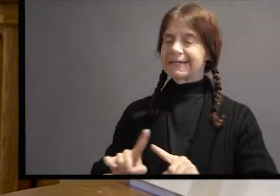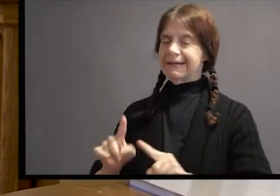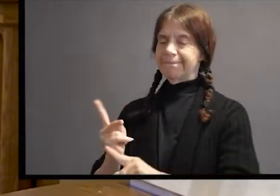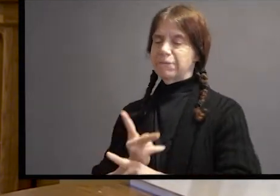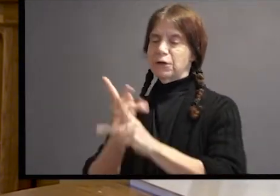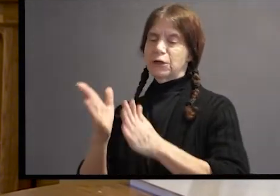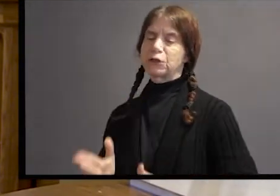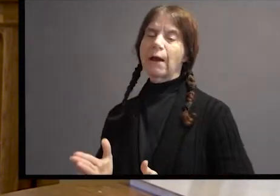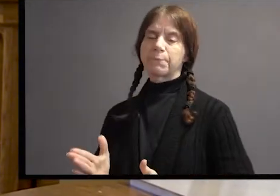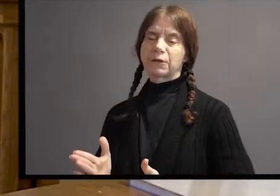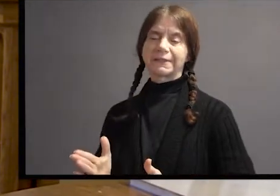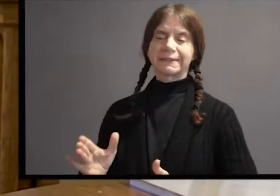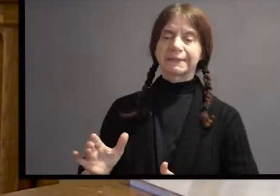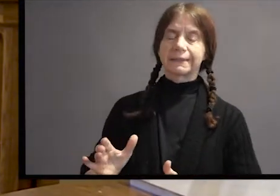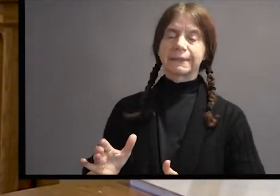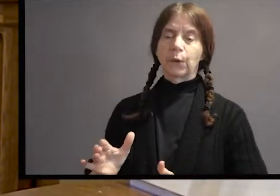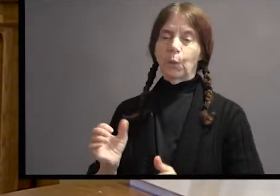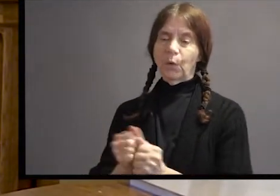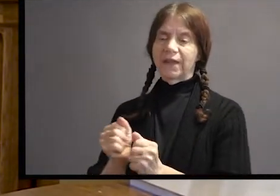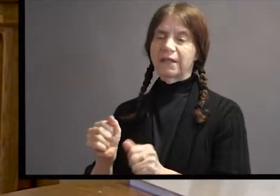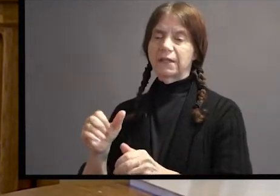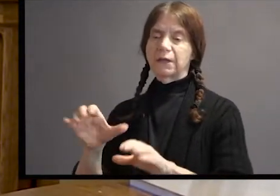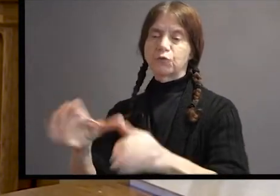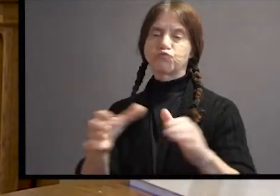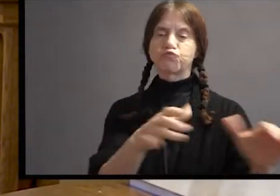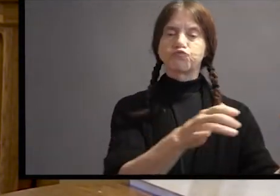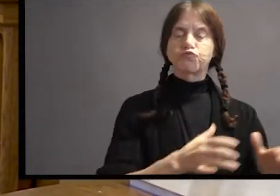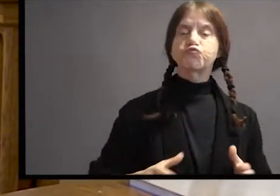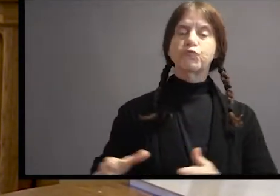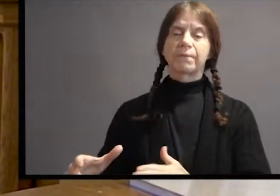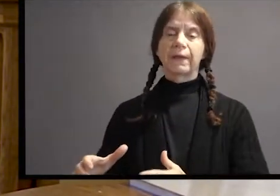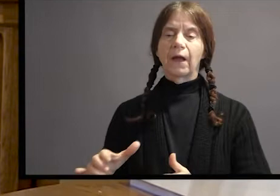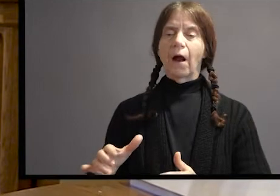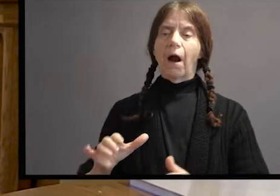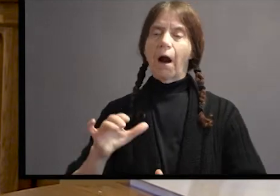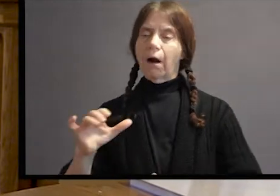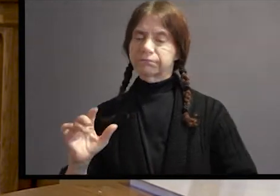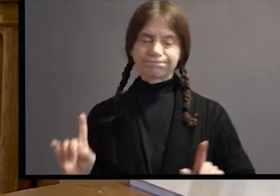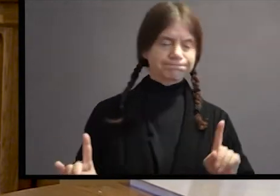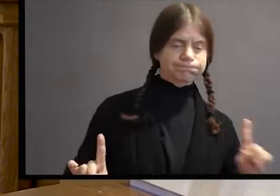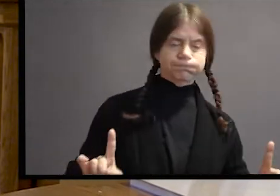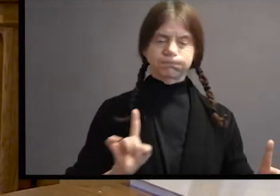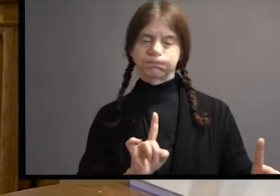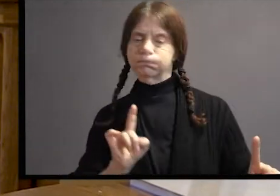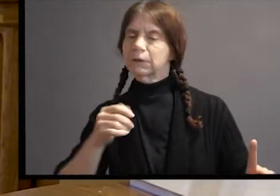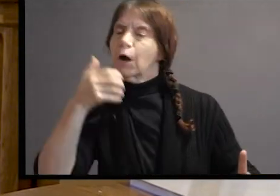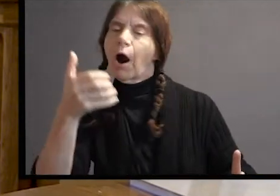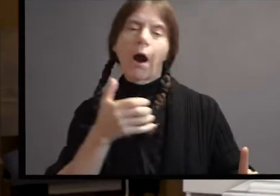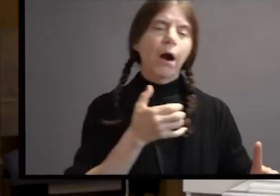in the sheepfold at one time, each one calling out and gathering his flock together.